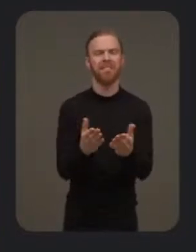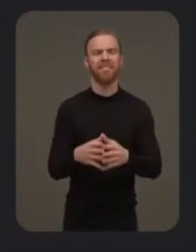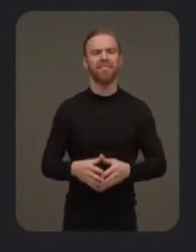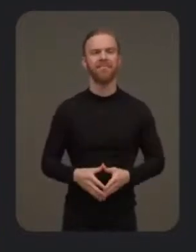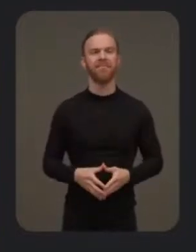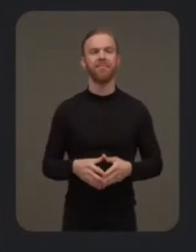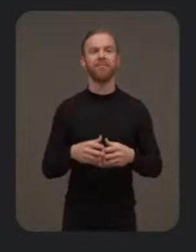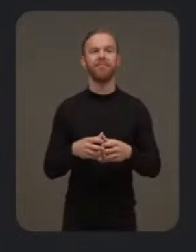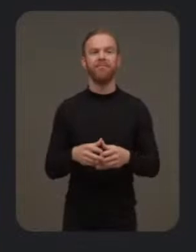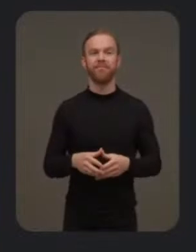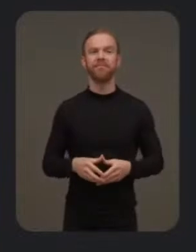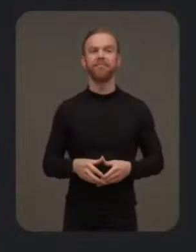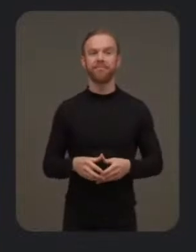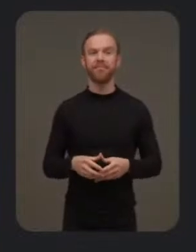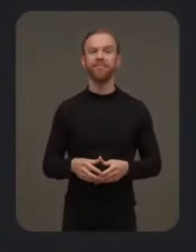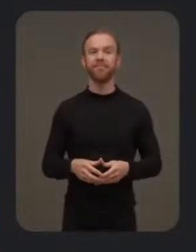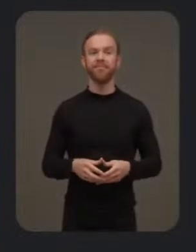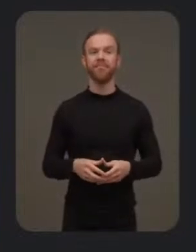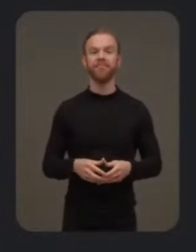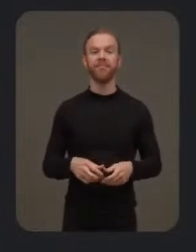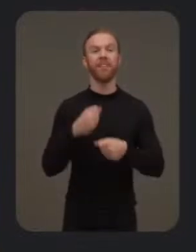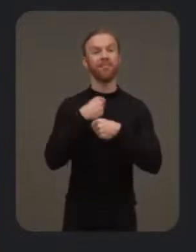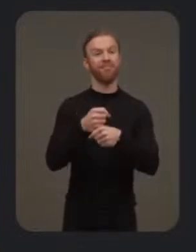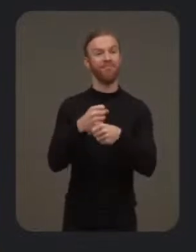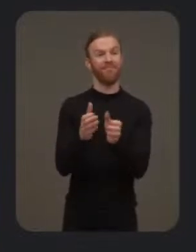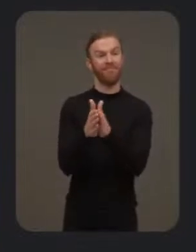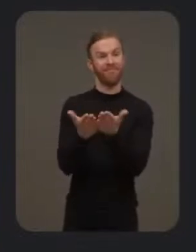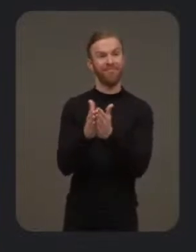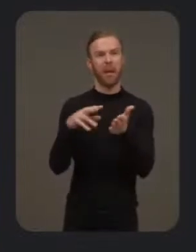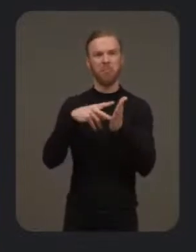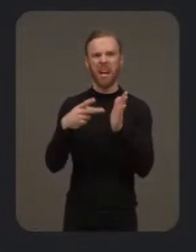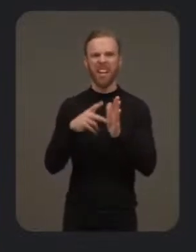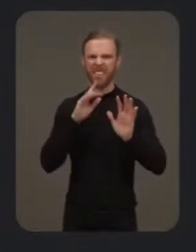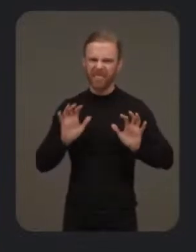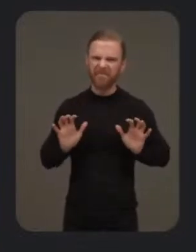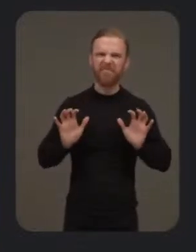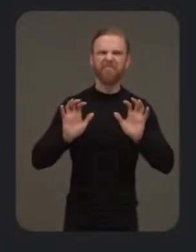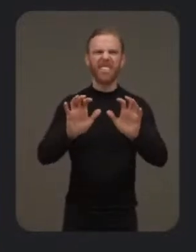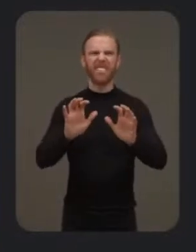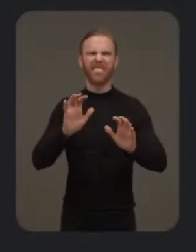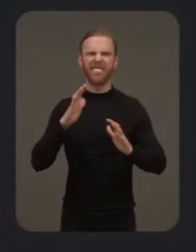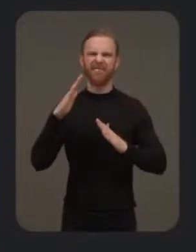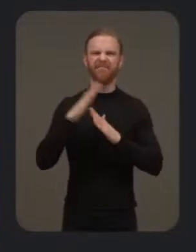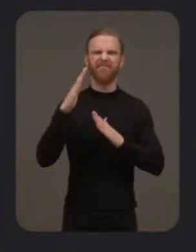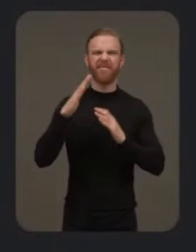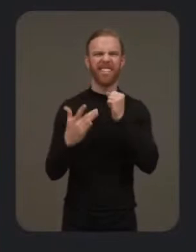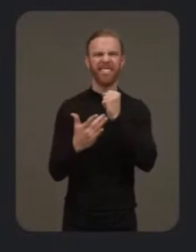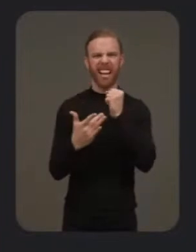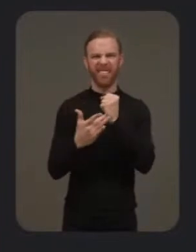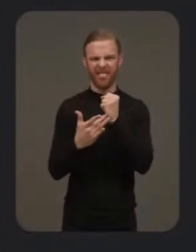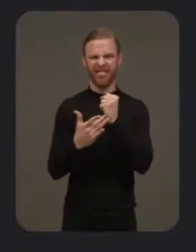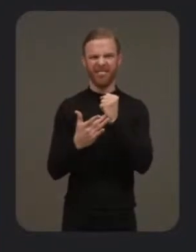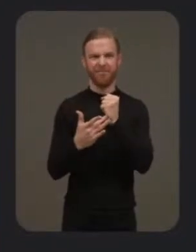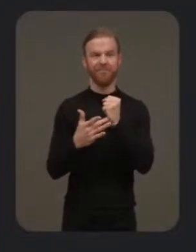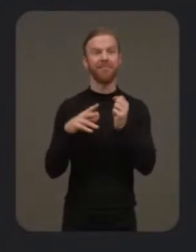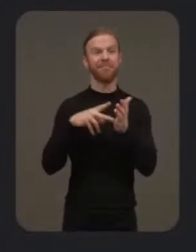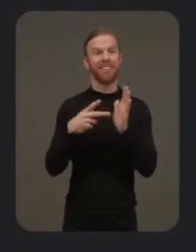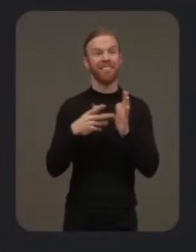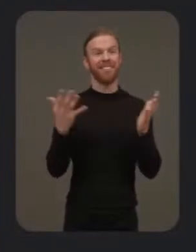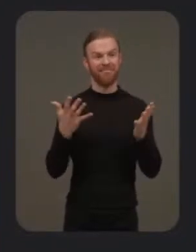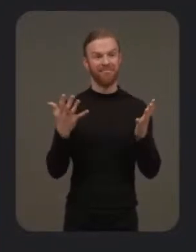Creating a foldable like that, it really means pushing the envelope with state-of-the-art technology. And that means an